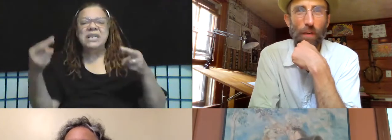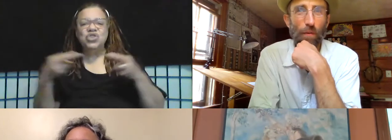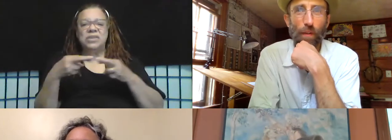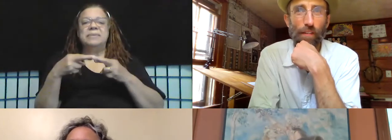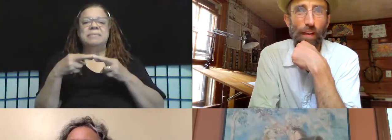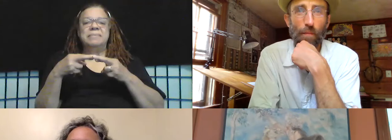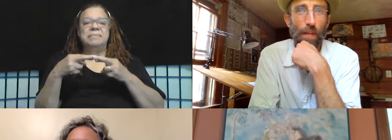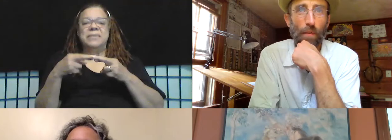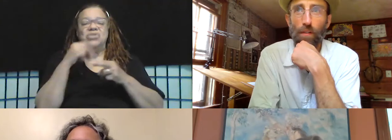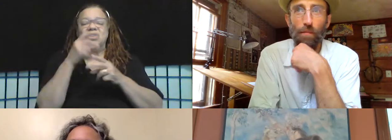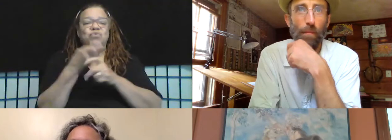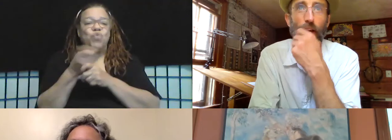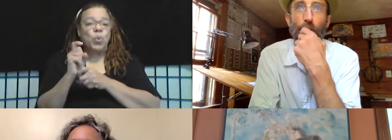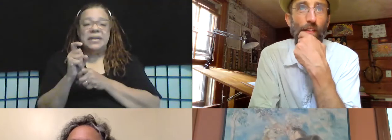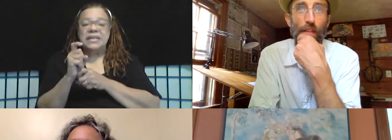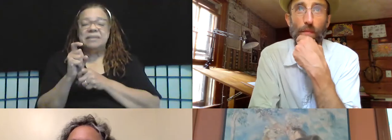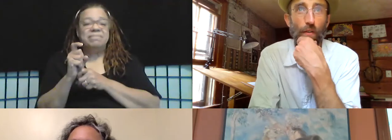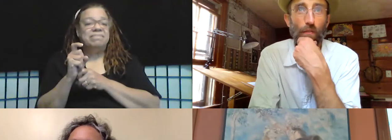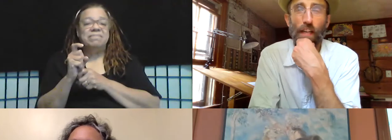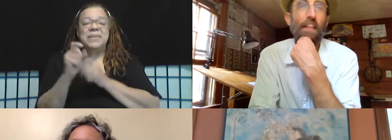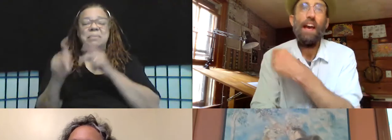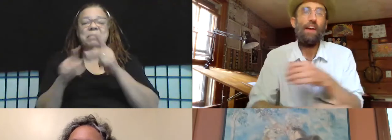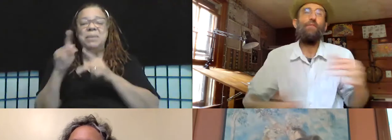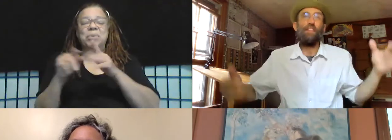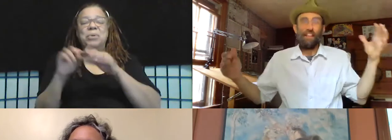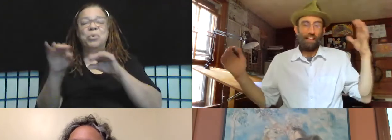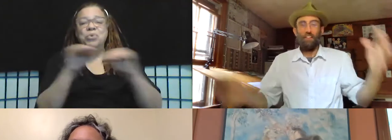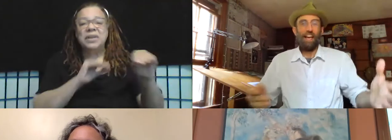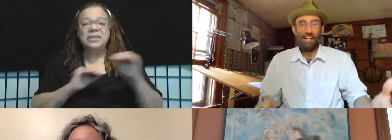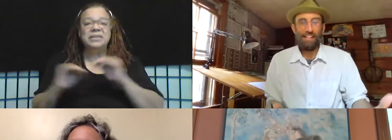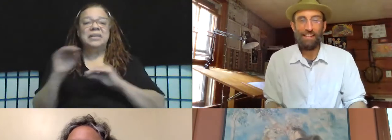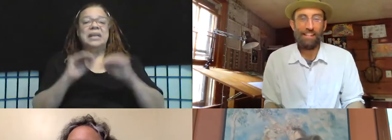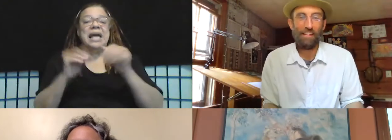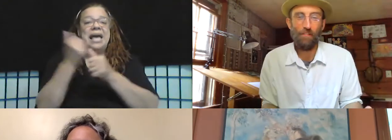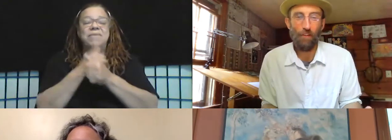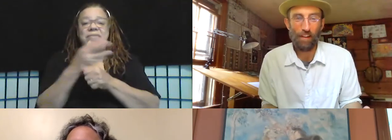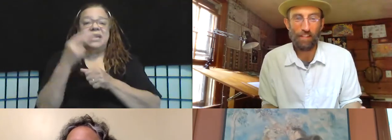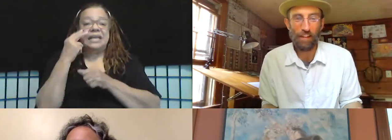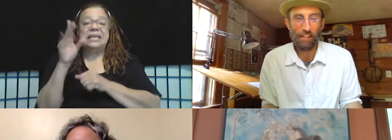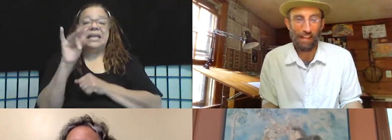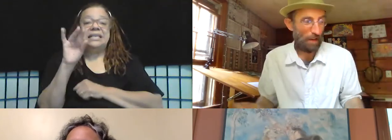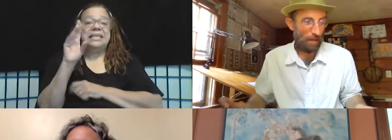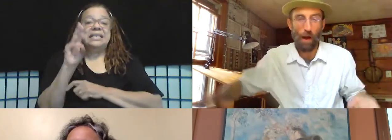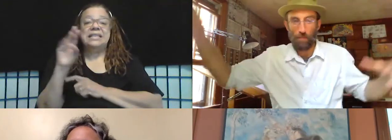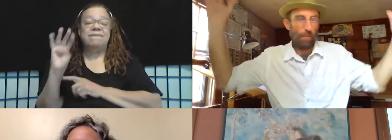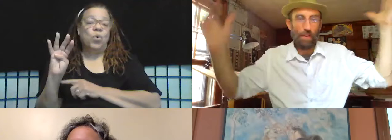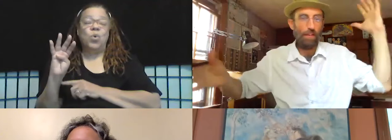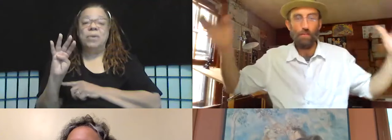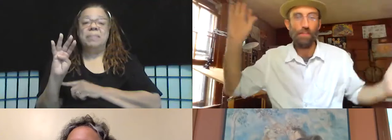in flaming ruins, and people, migrants on the move. Like everything that I look at in 1864 is just,